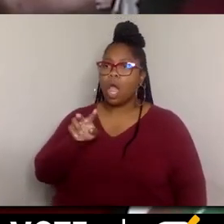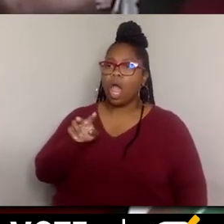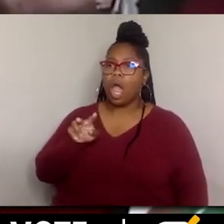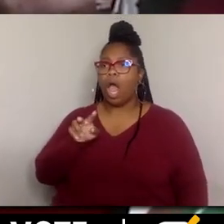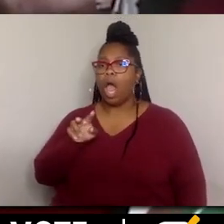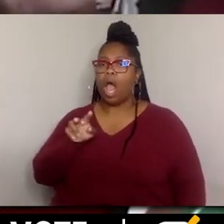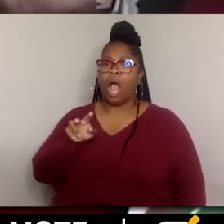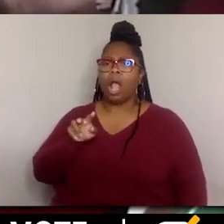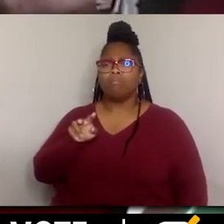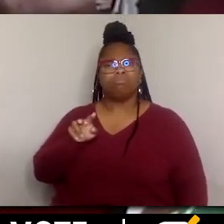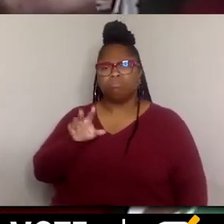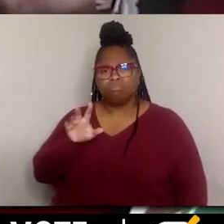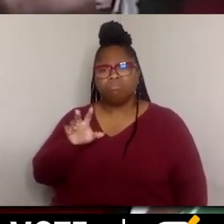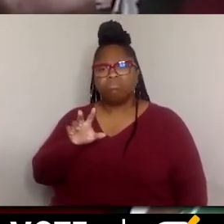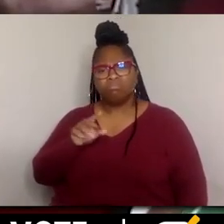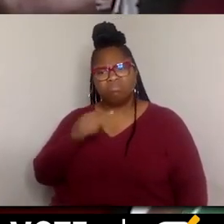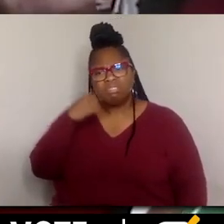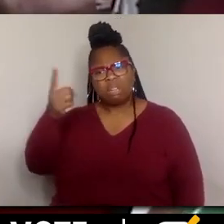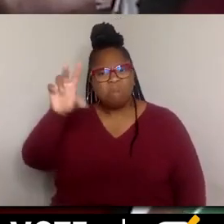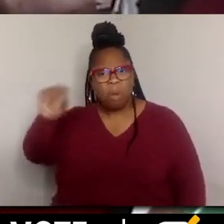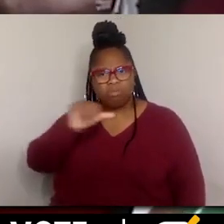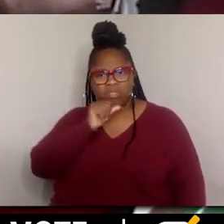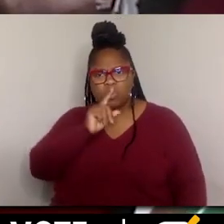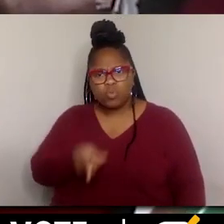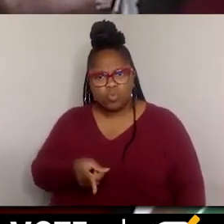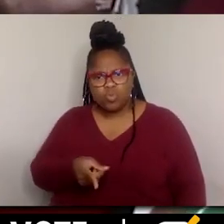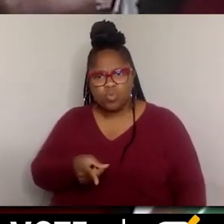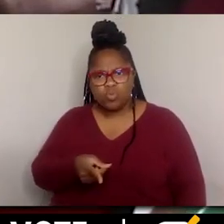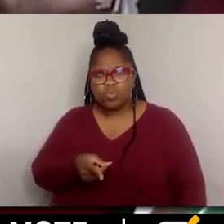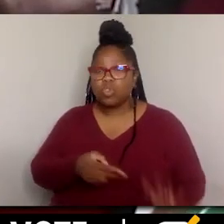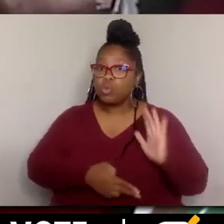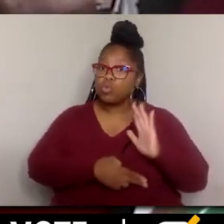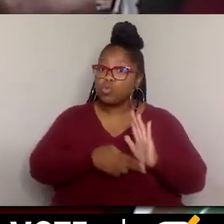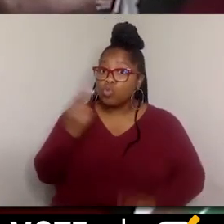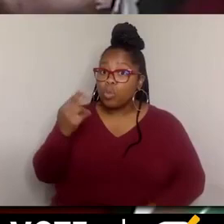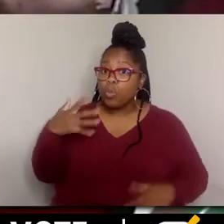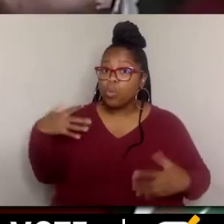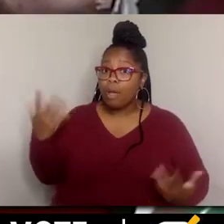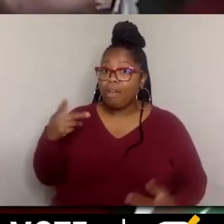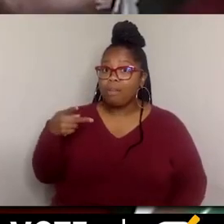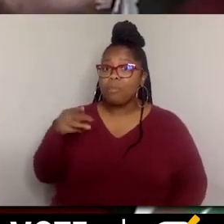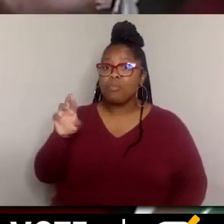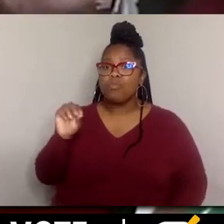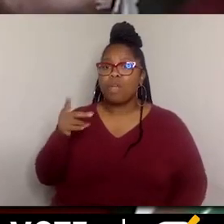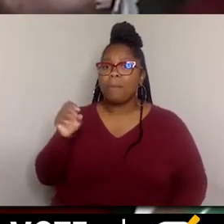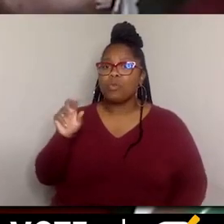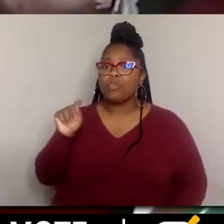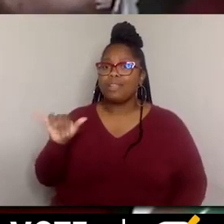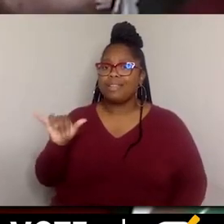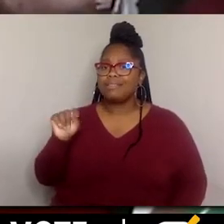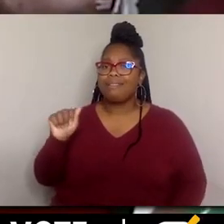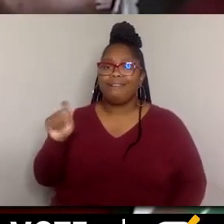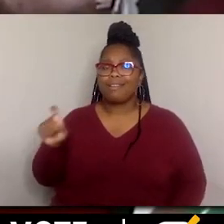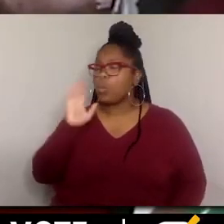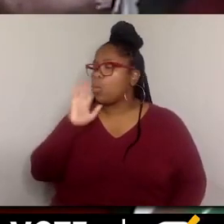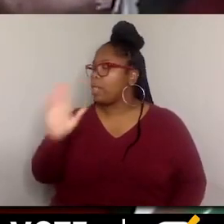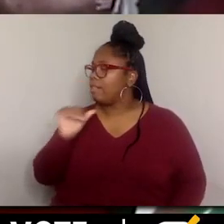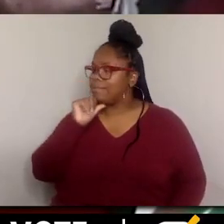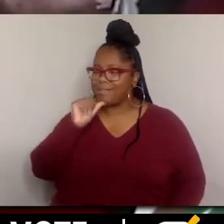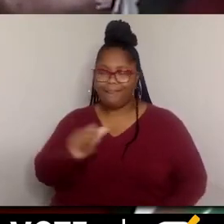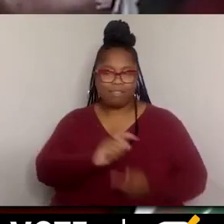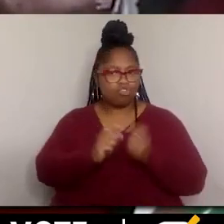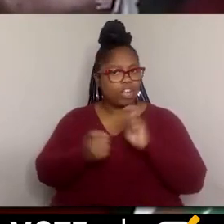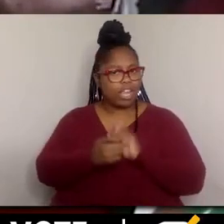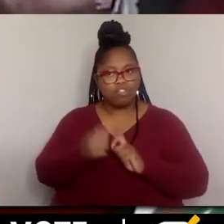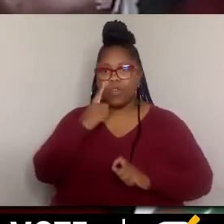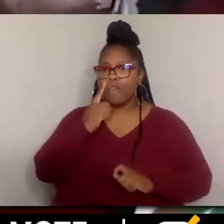unanswered. The truth is that property taxes will not change for homeowners or